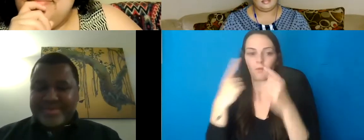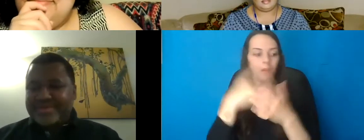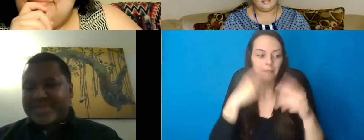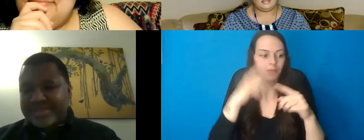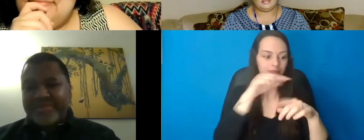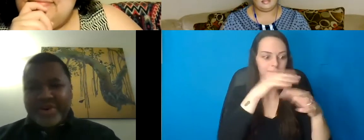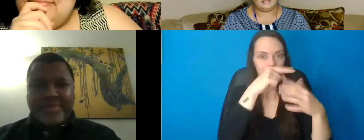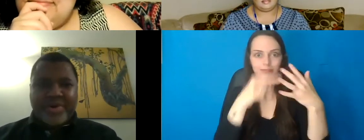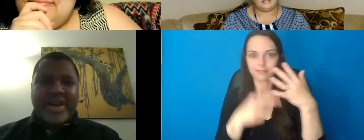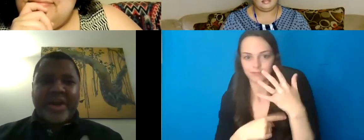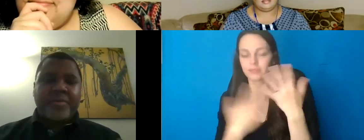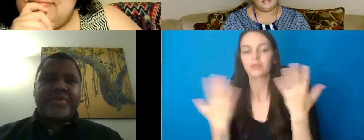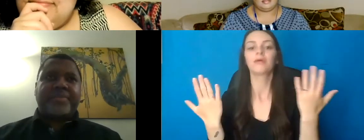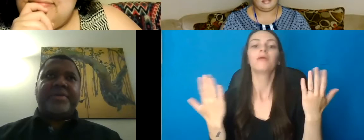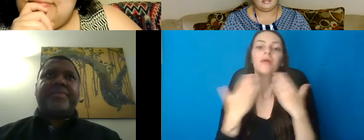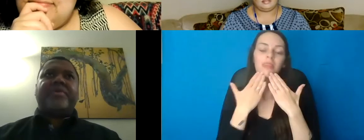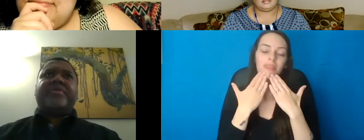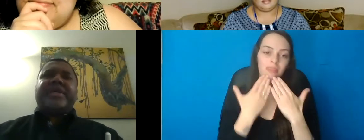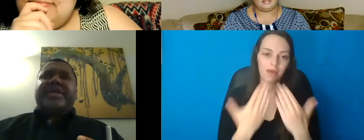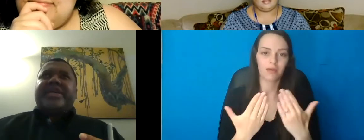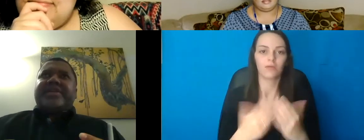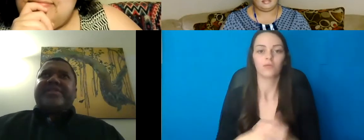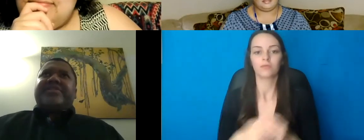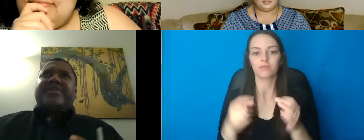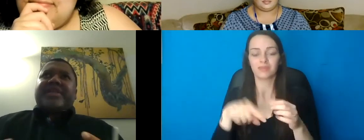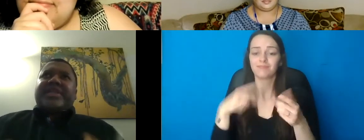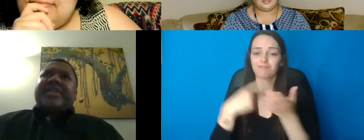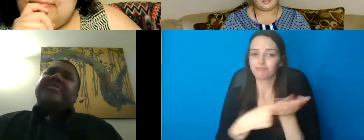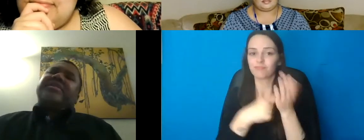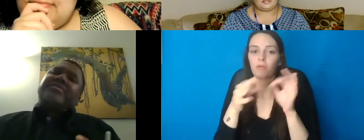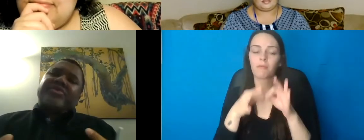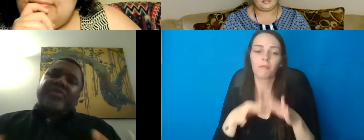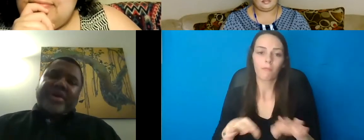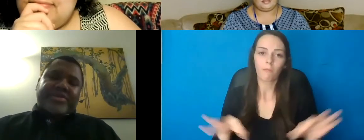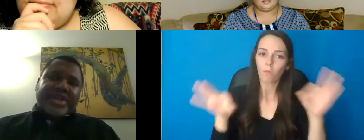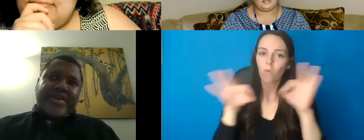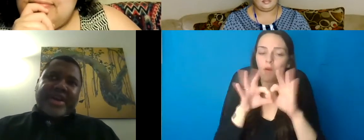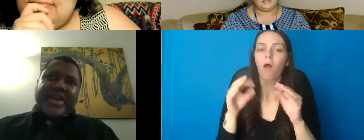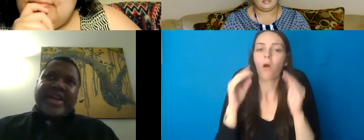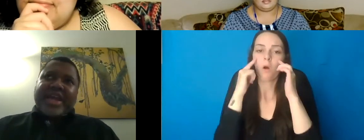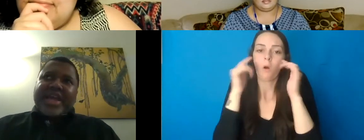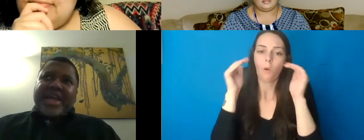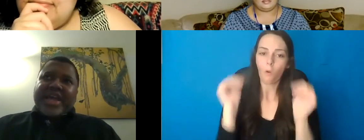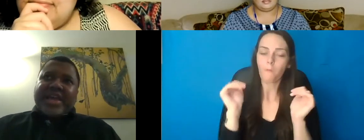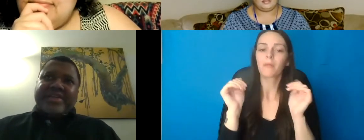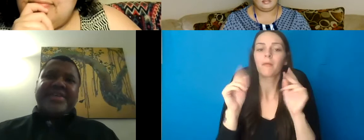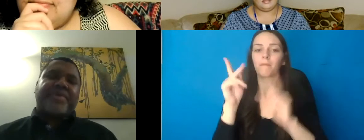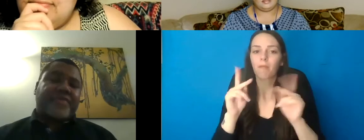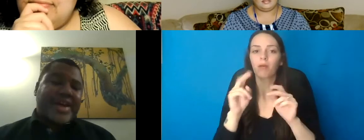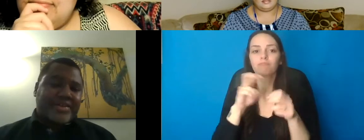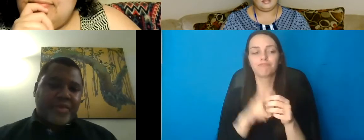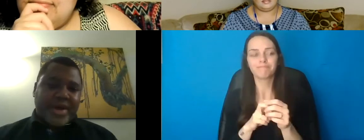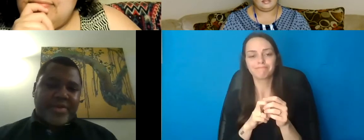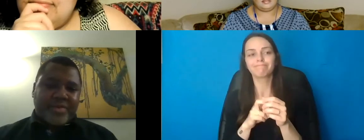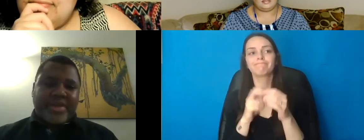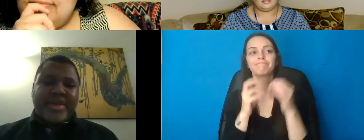This is very important. And I hope that people sit still and listen to what you're sharing in a deep